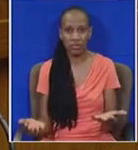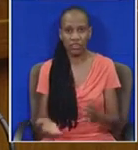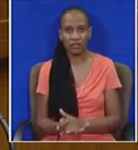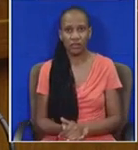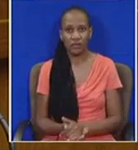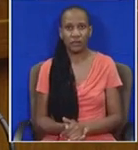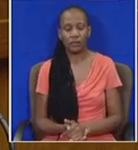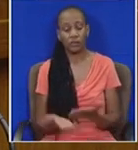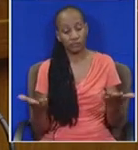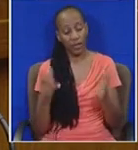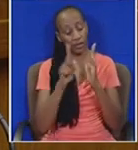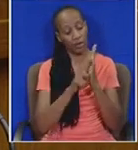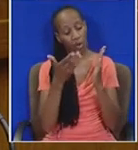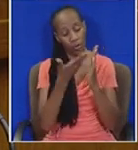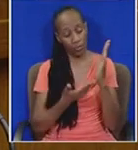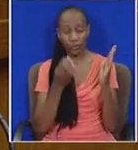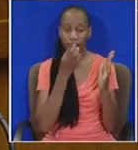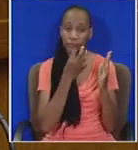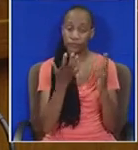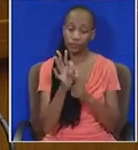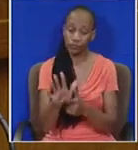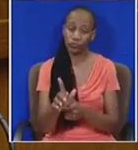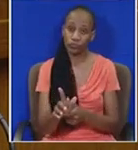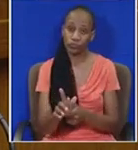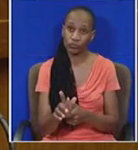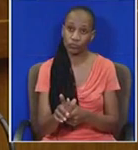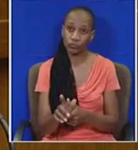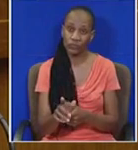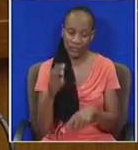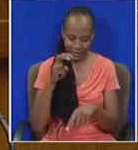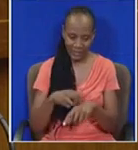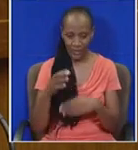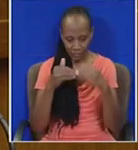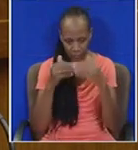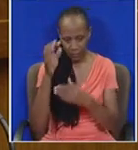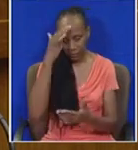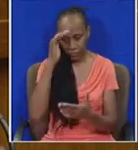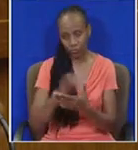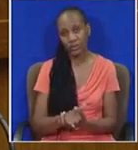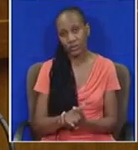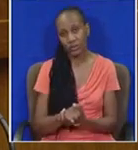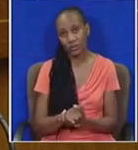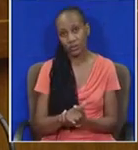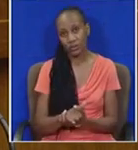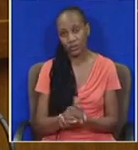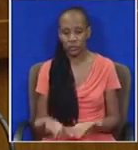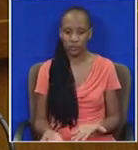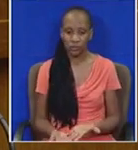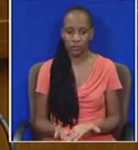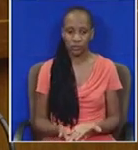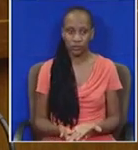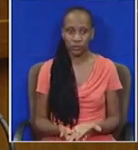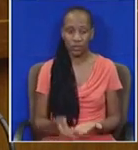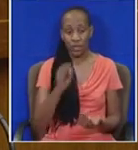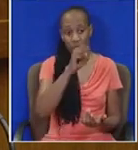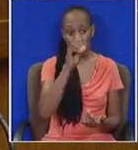in terms of the law, another trust bond in the commercial sector. The quality of governance in the state